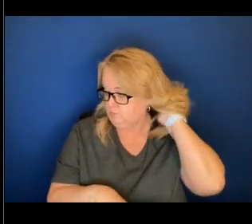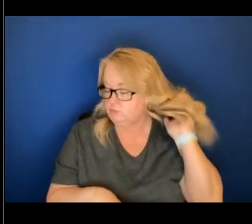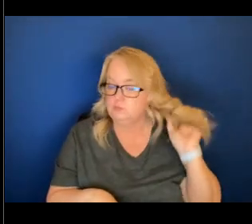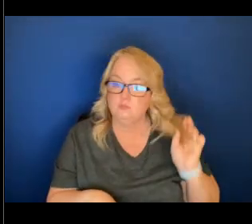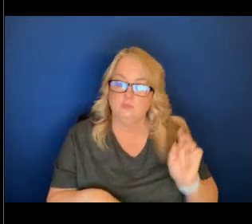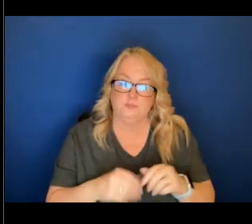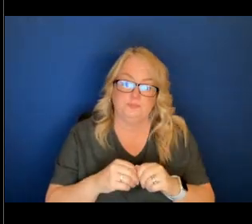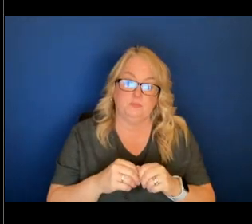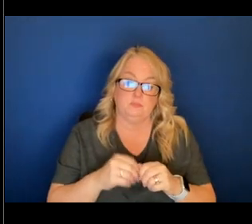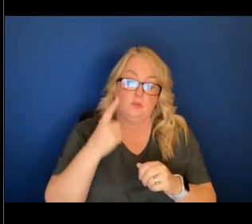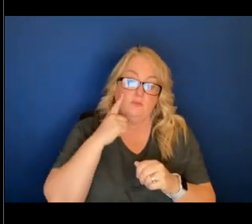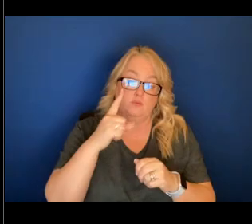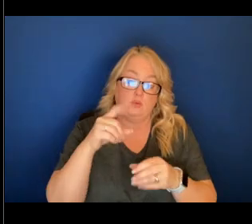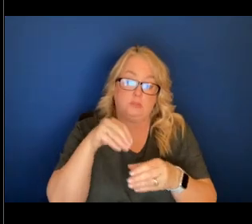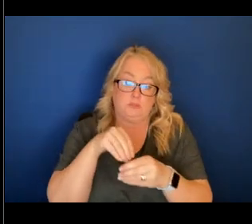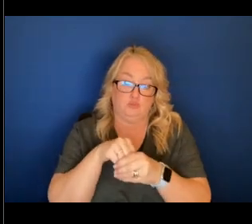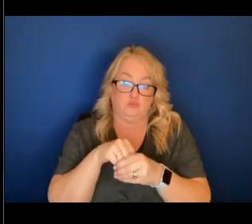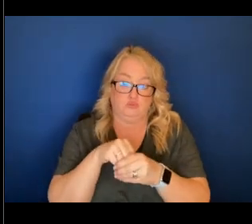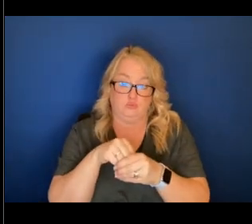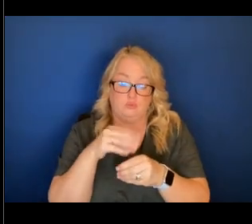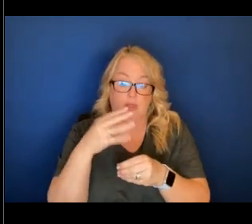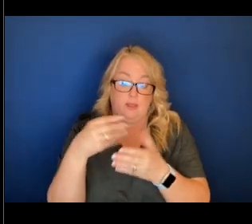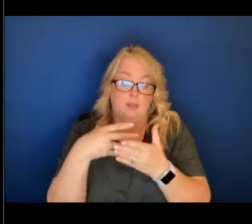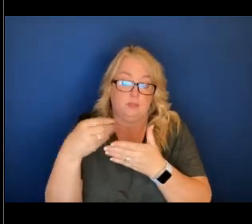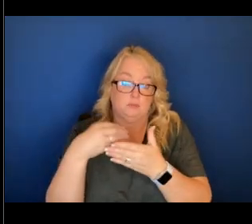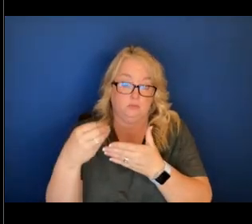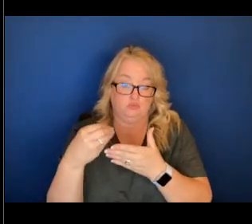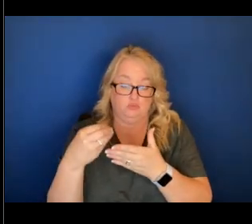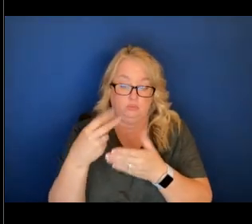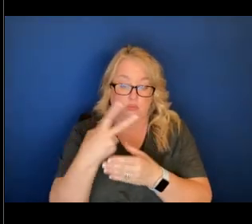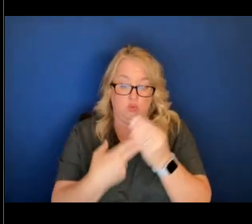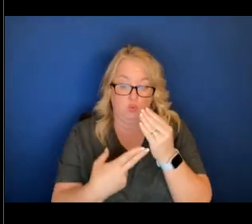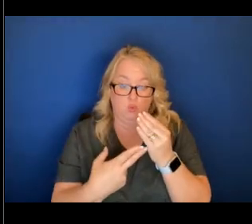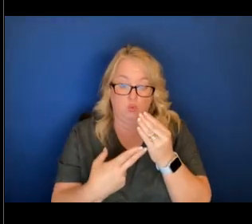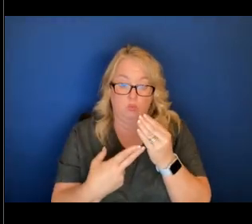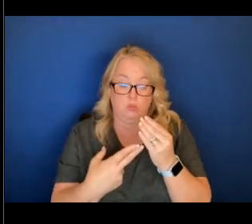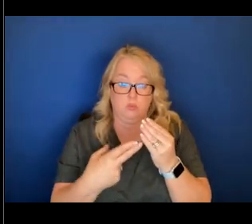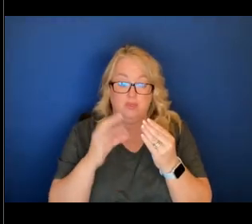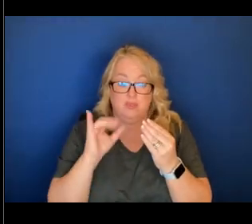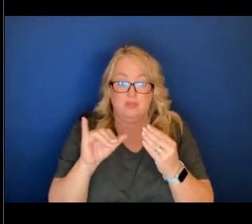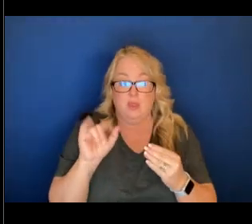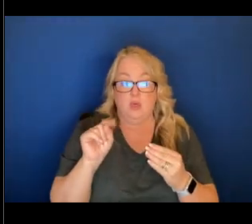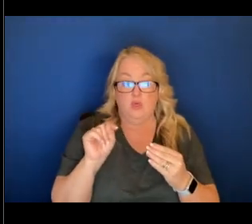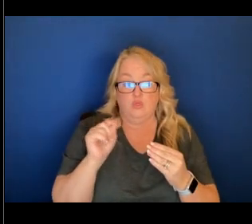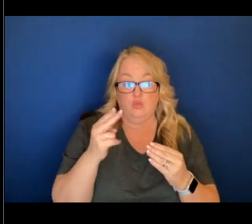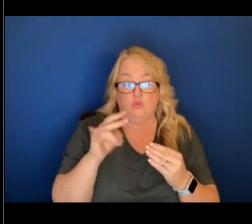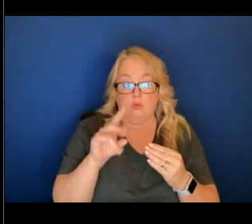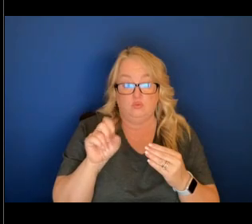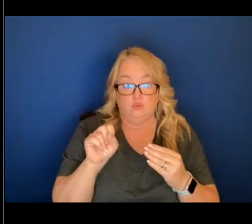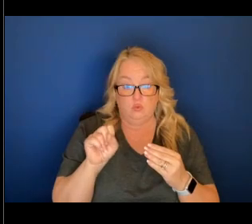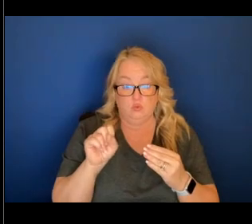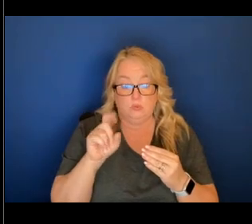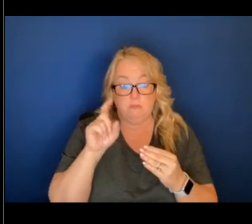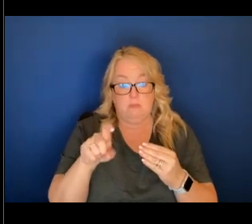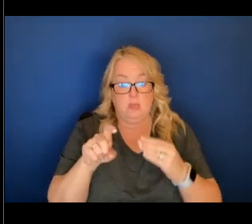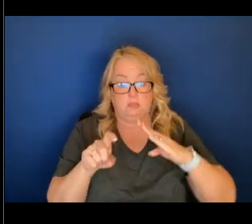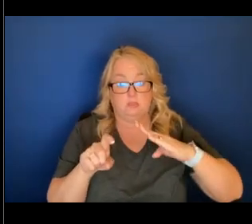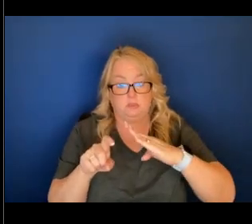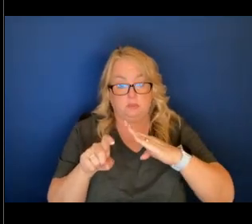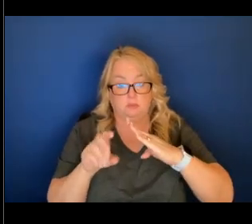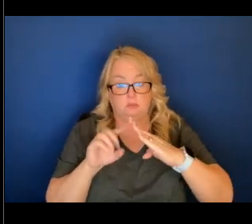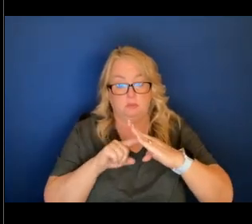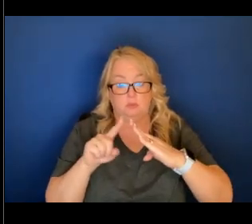On the interior and exterior sides, thresholds must be beveled at